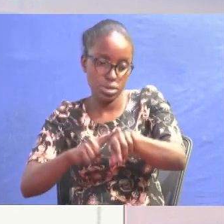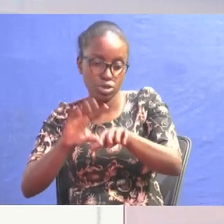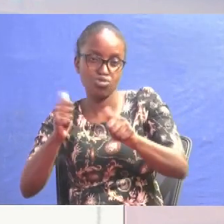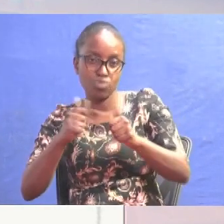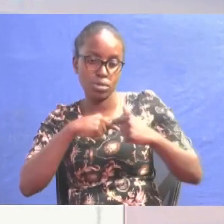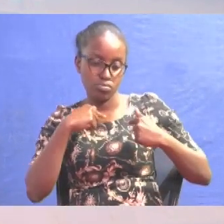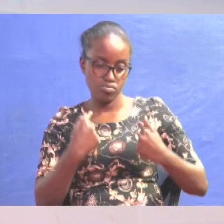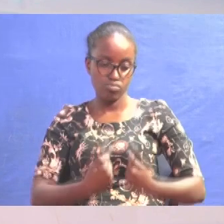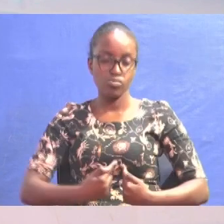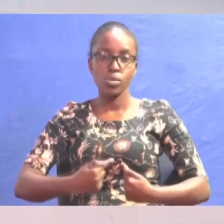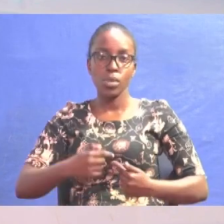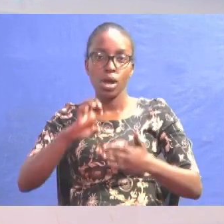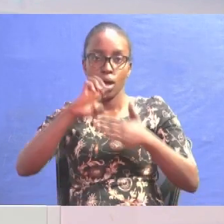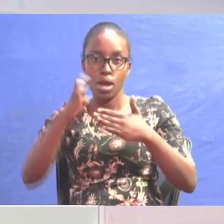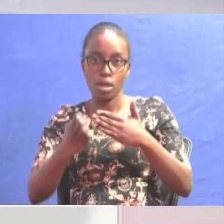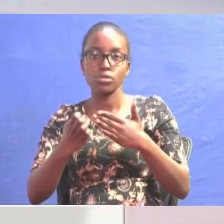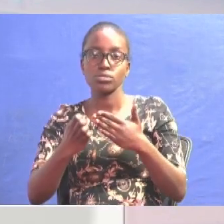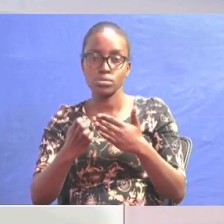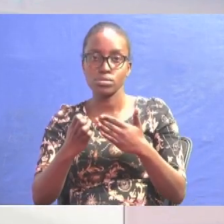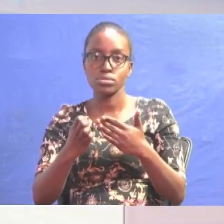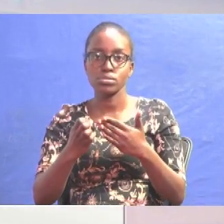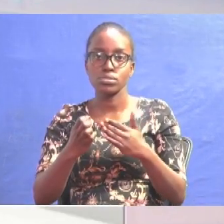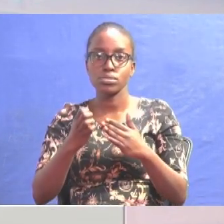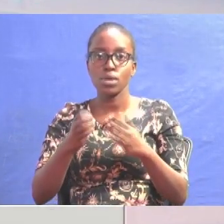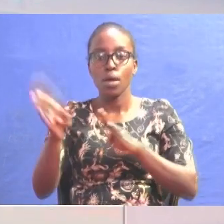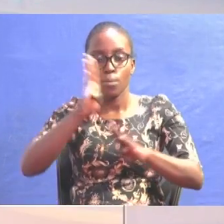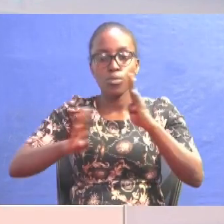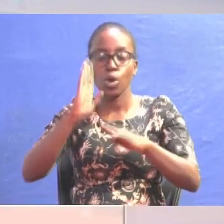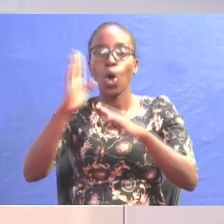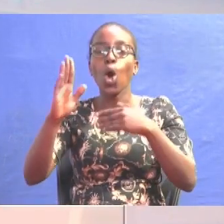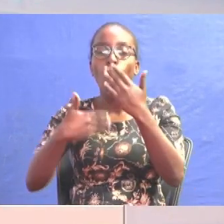course, the matter involving the governance and, of course, the state of the nation.